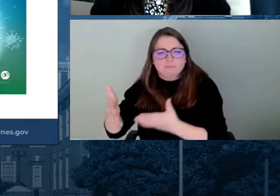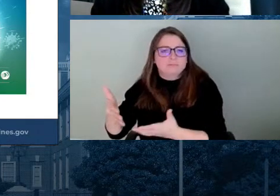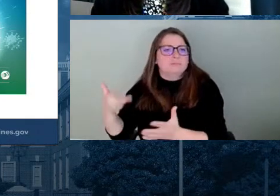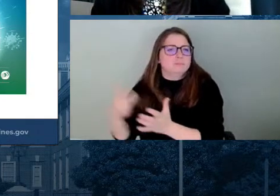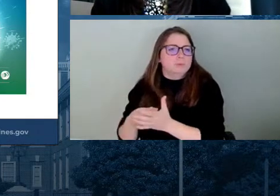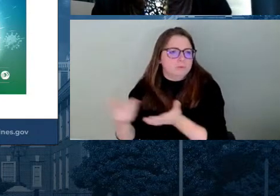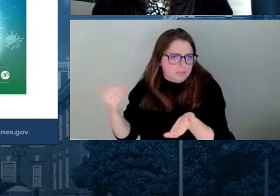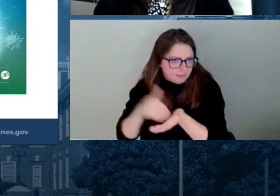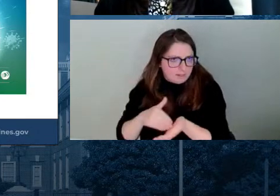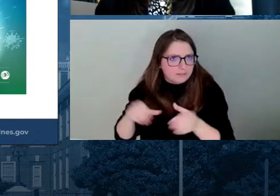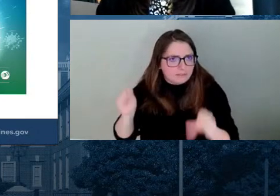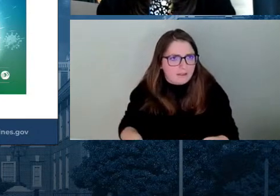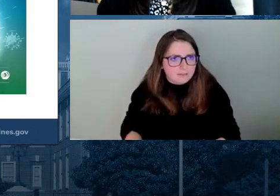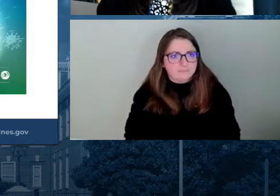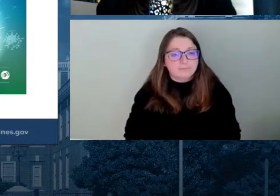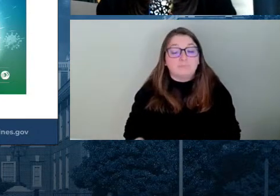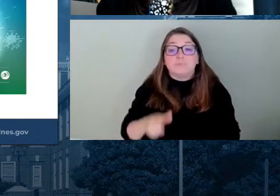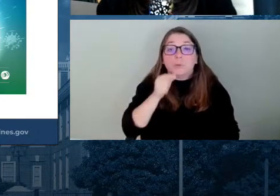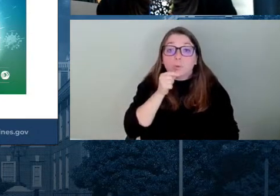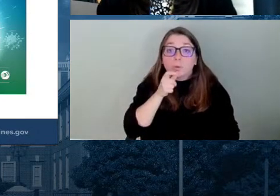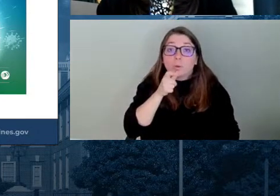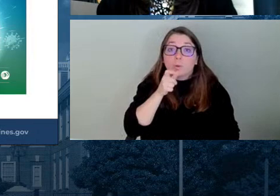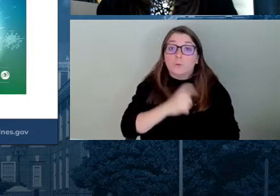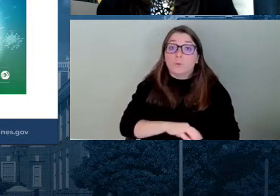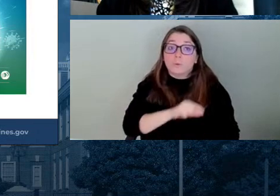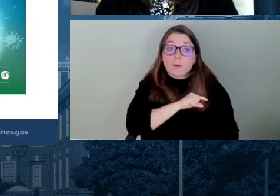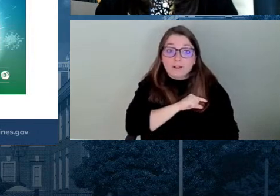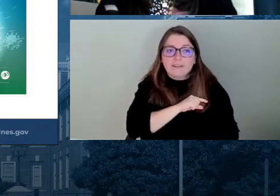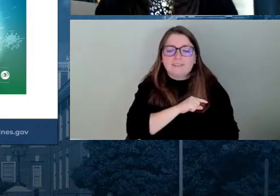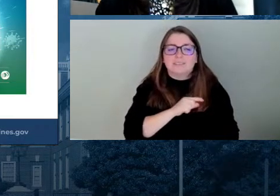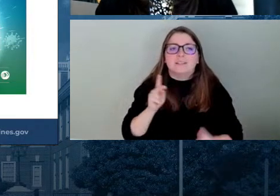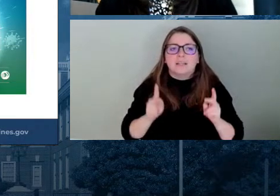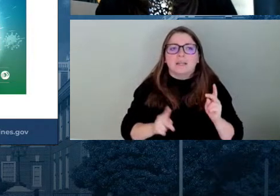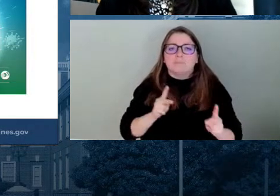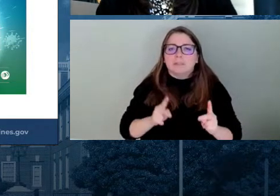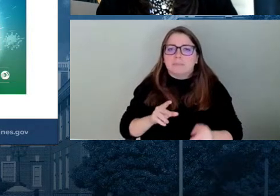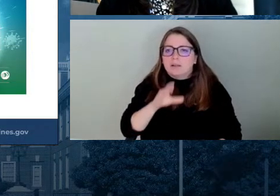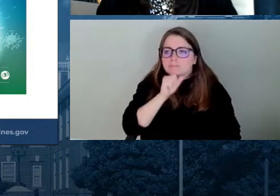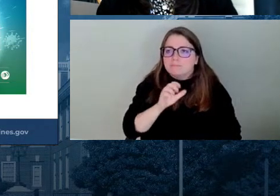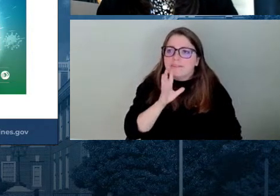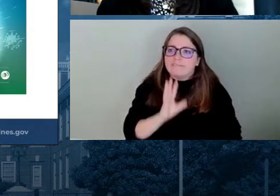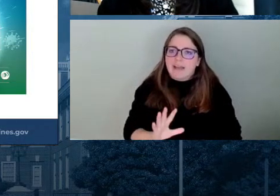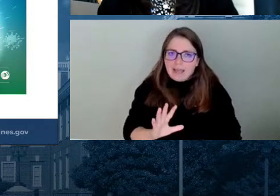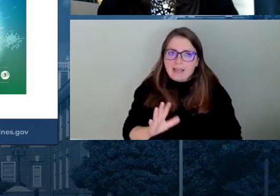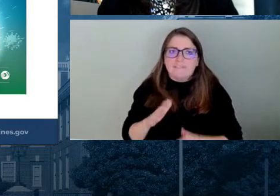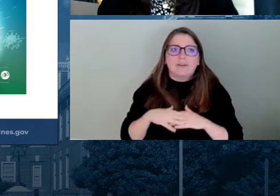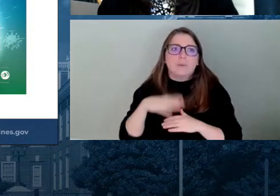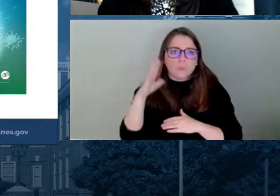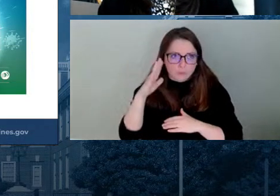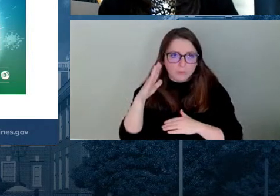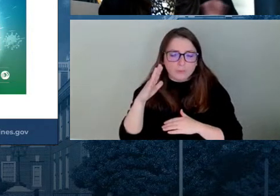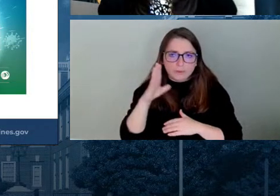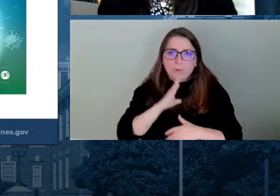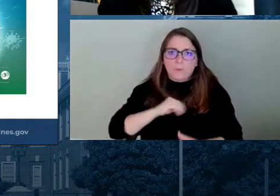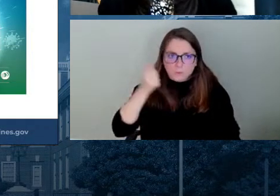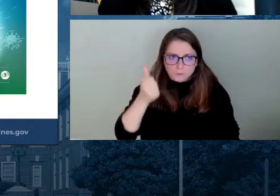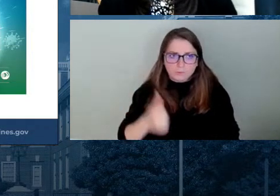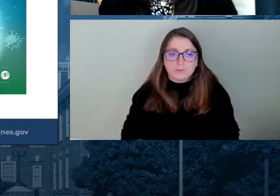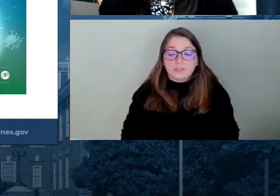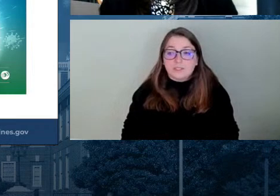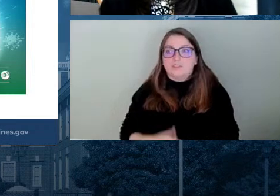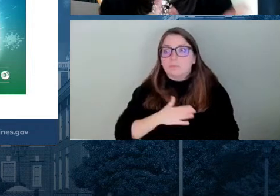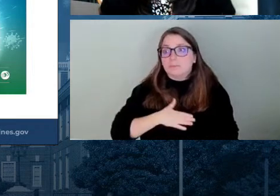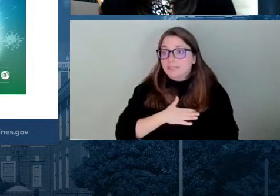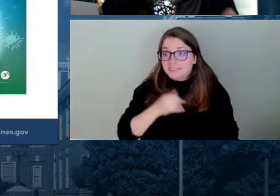eligible? People 5 and older. And again, we want everyone 5 and older to please get the booster. If you haven't completed